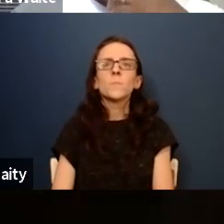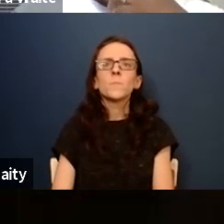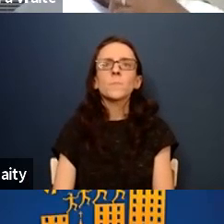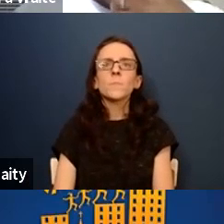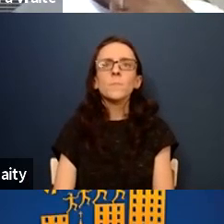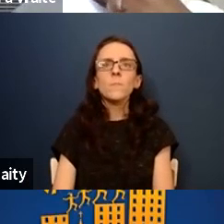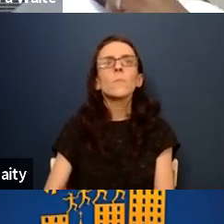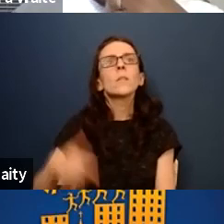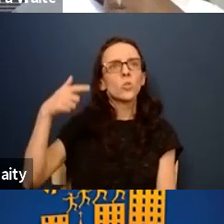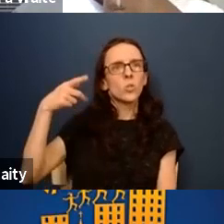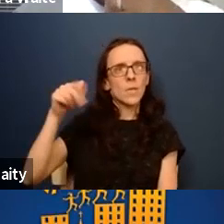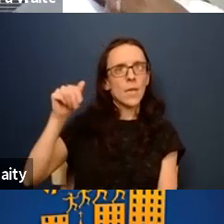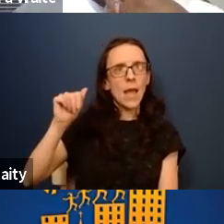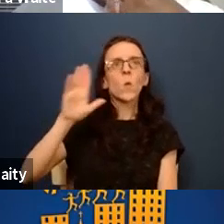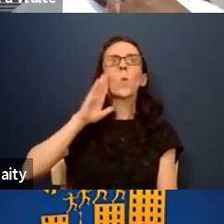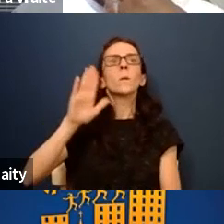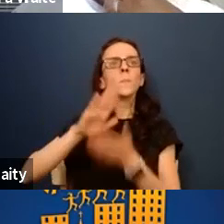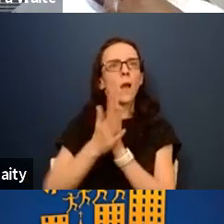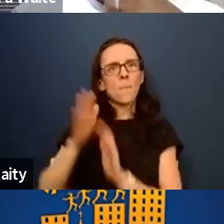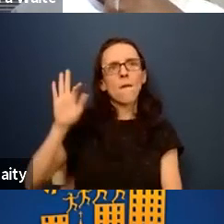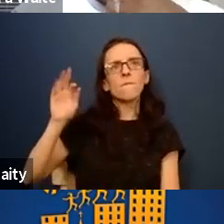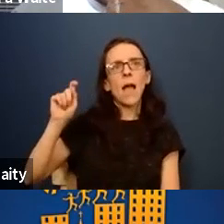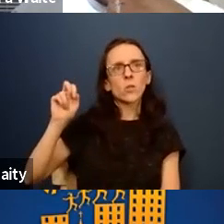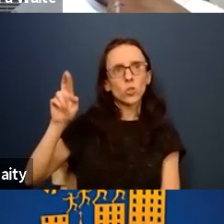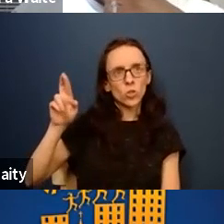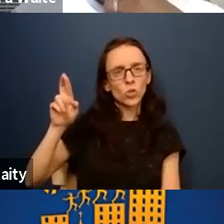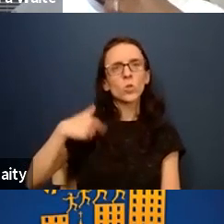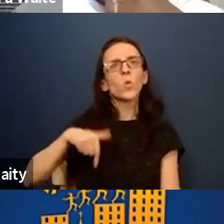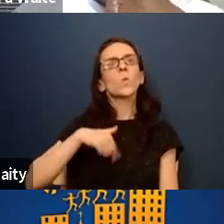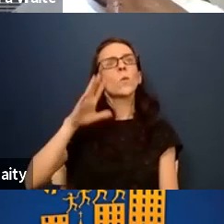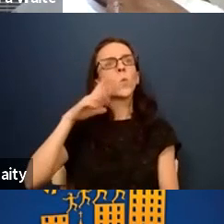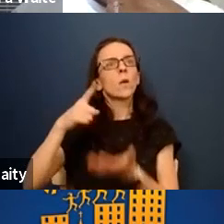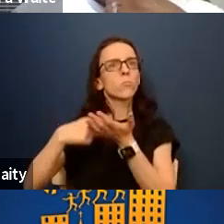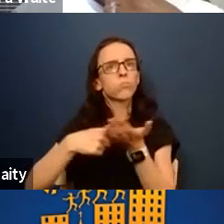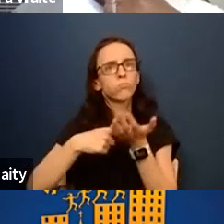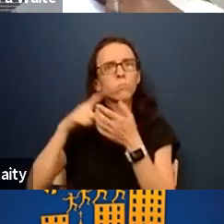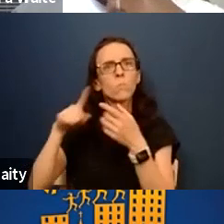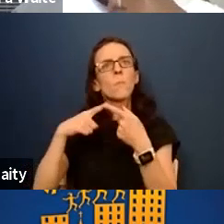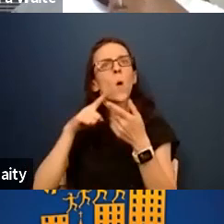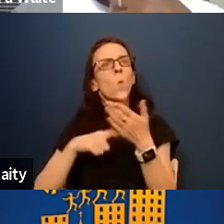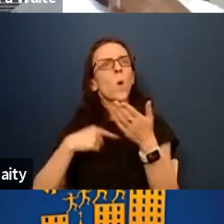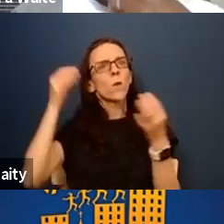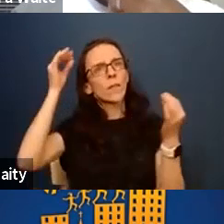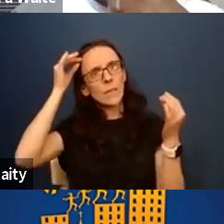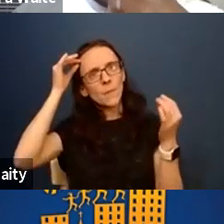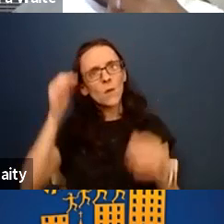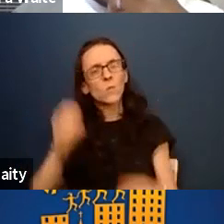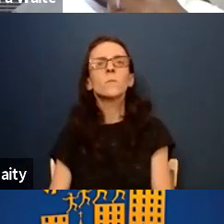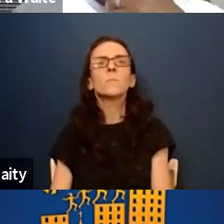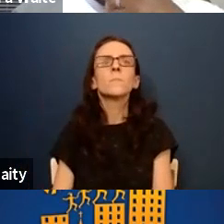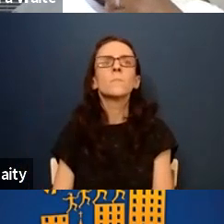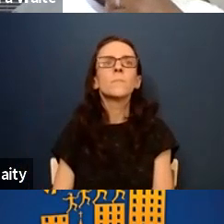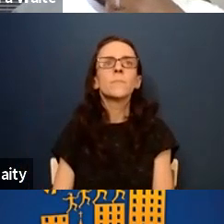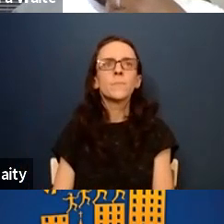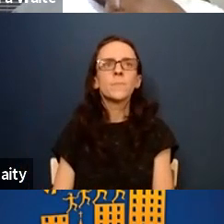GPA will be a factor, and we'll lay out kind of where we are, what we're thinking about, right, generally speaking, and that we still have